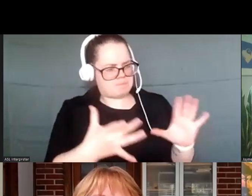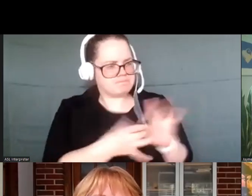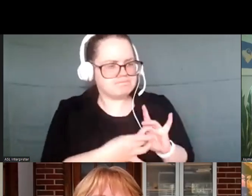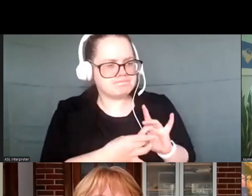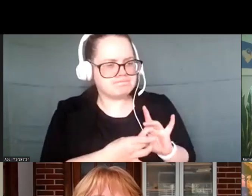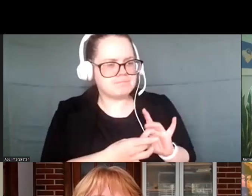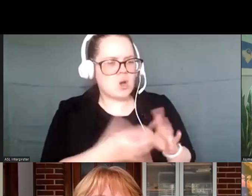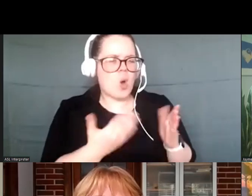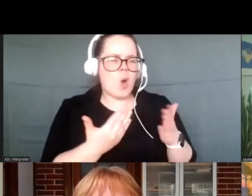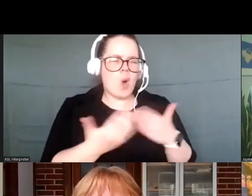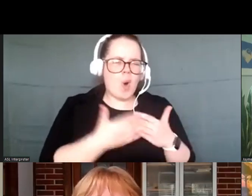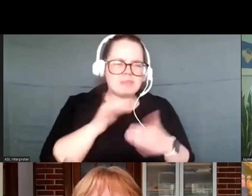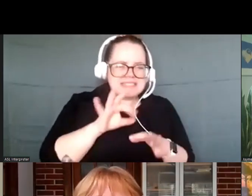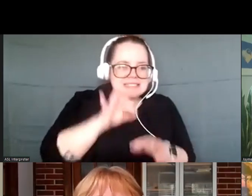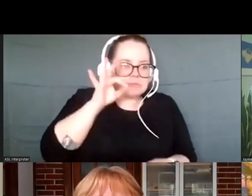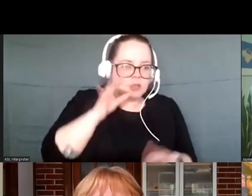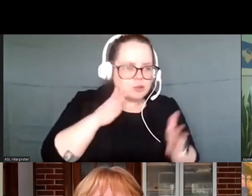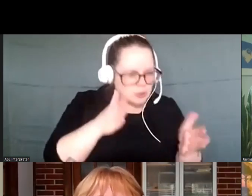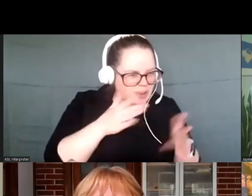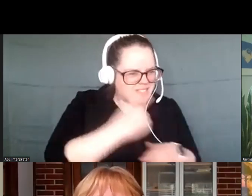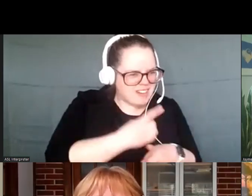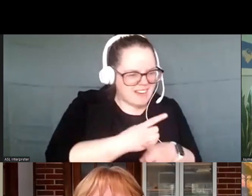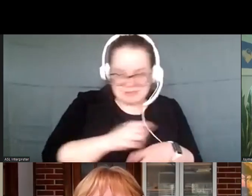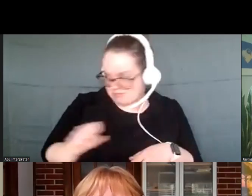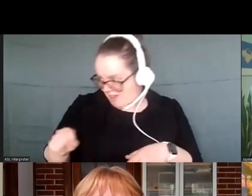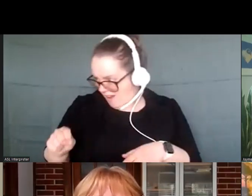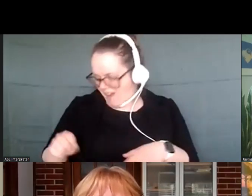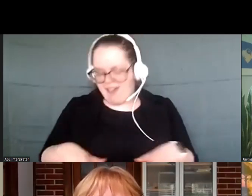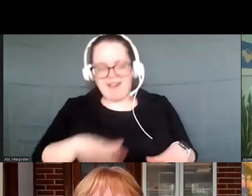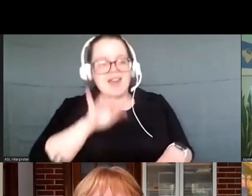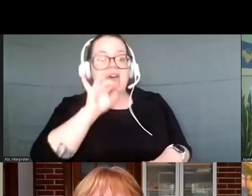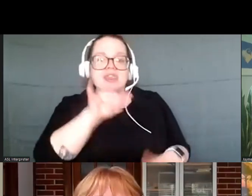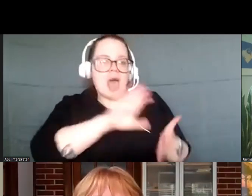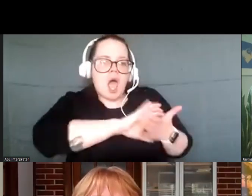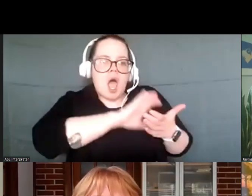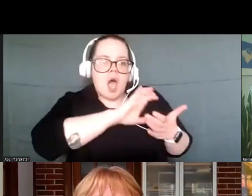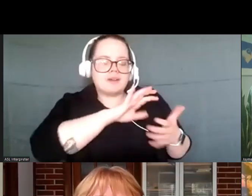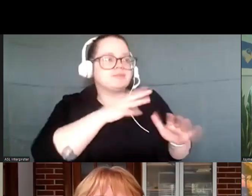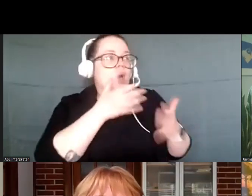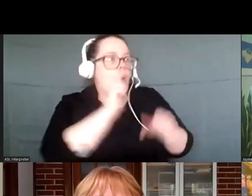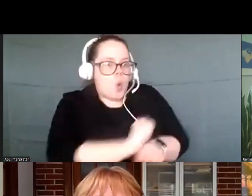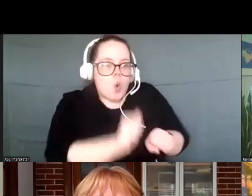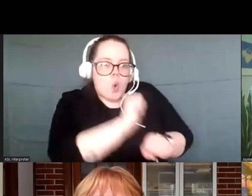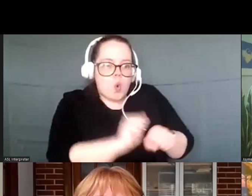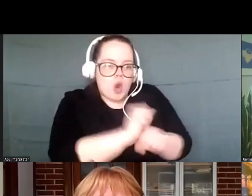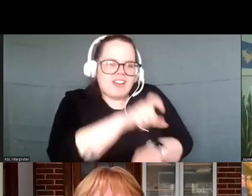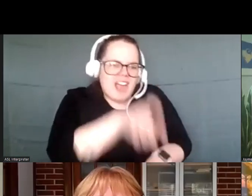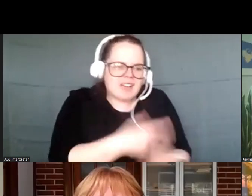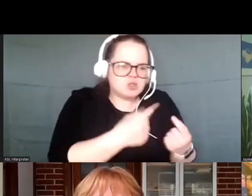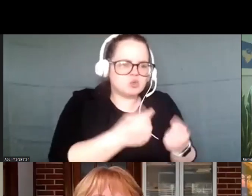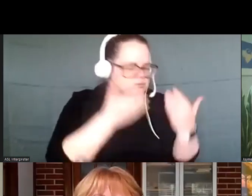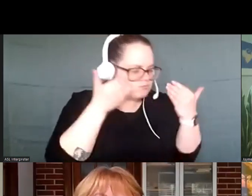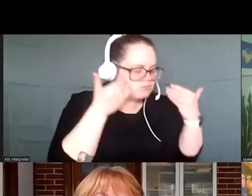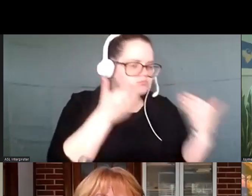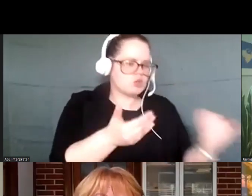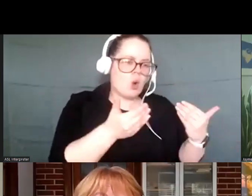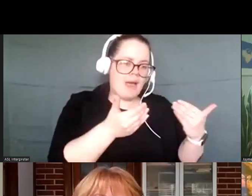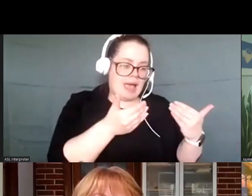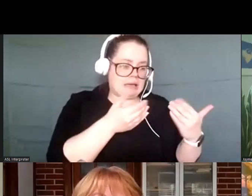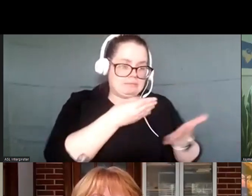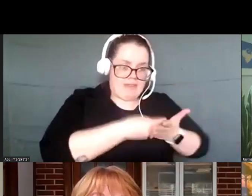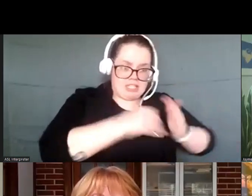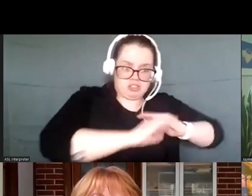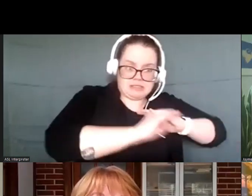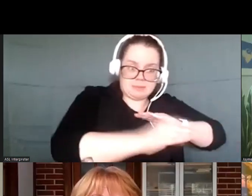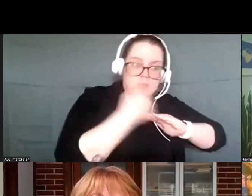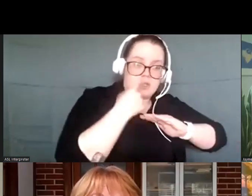spiritual way, because the amount of work that goes in to actually getting to like financial stability, or